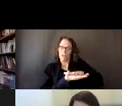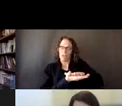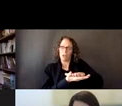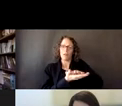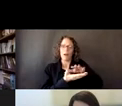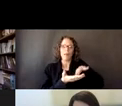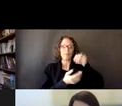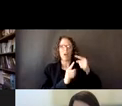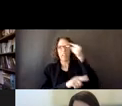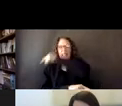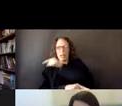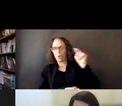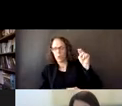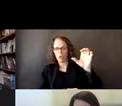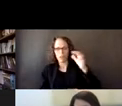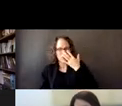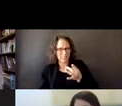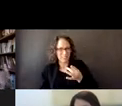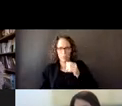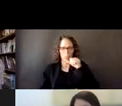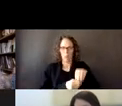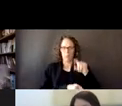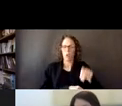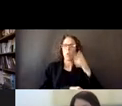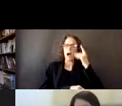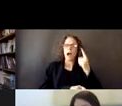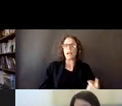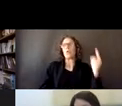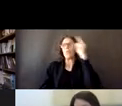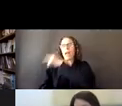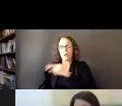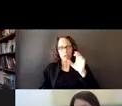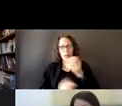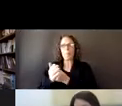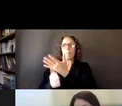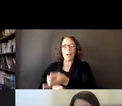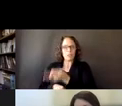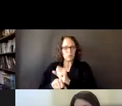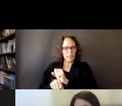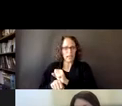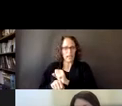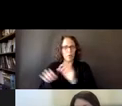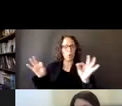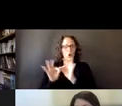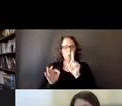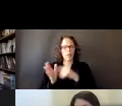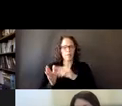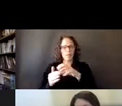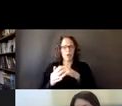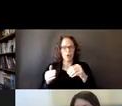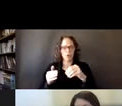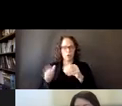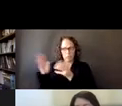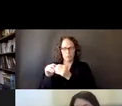North Carolina, actually, at the Wilson Library, where he had purchased two slaves for $1,500. And he was quite upset,